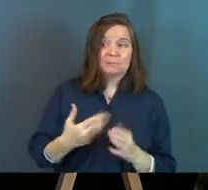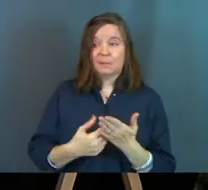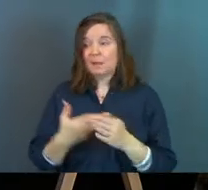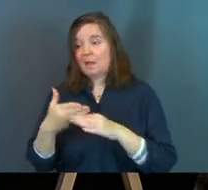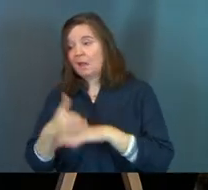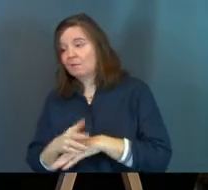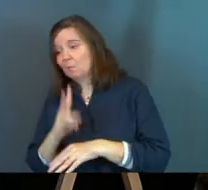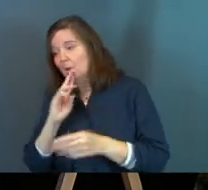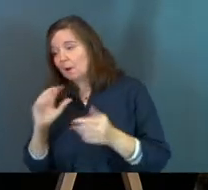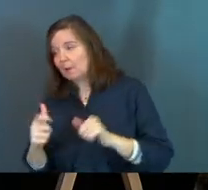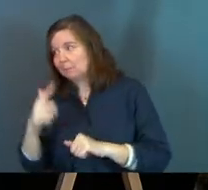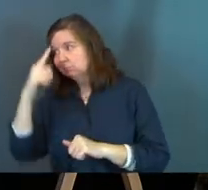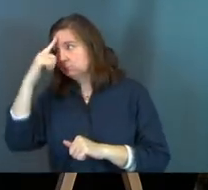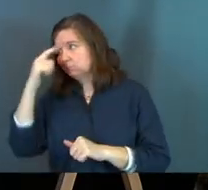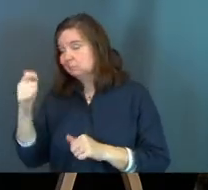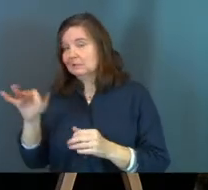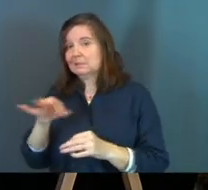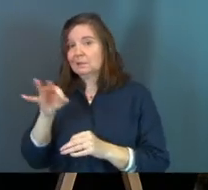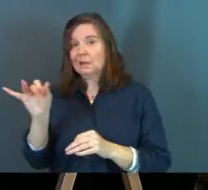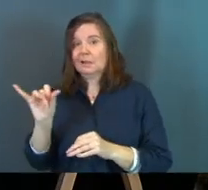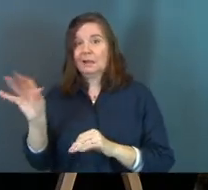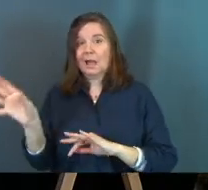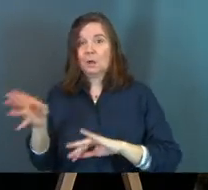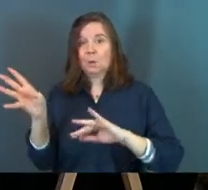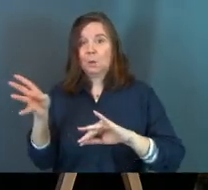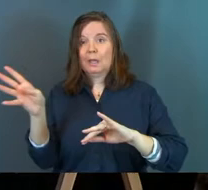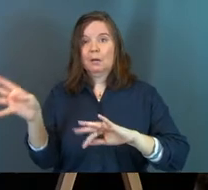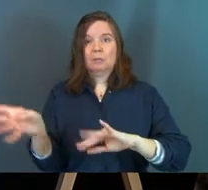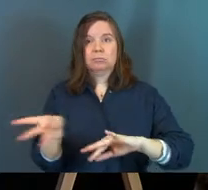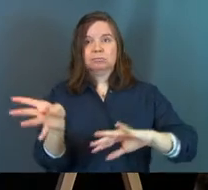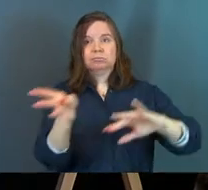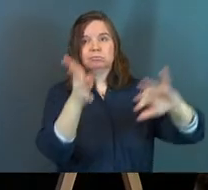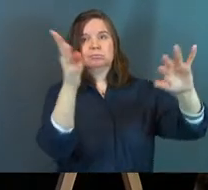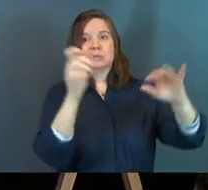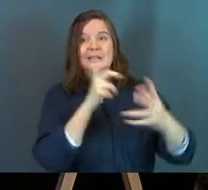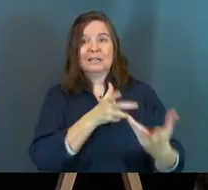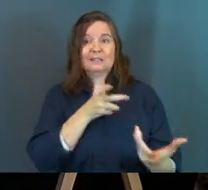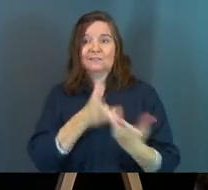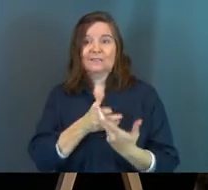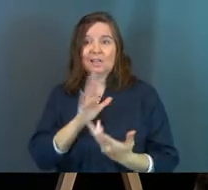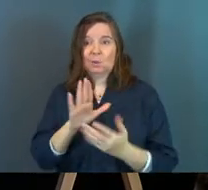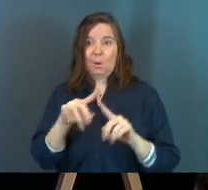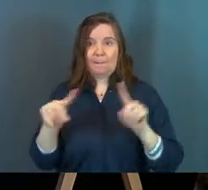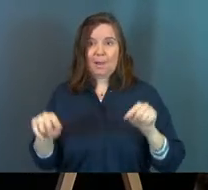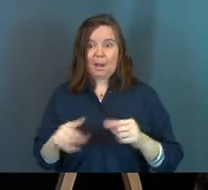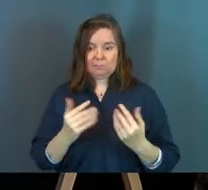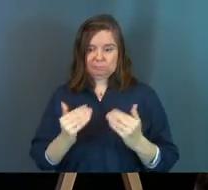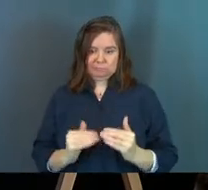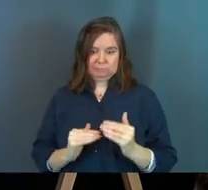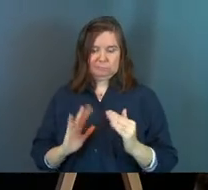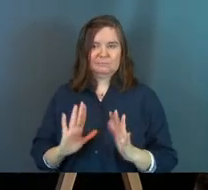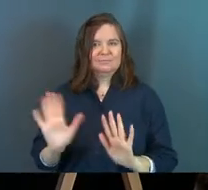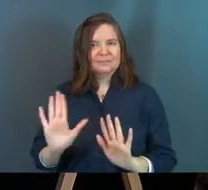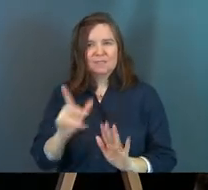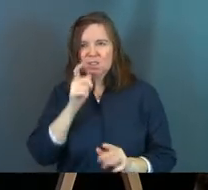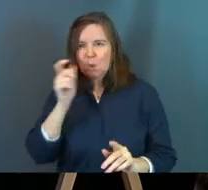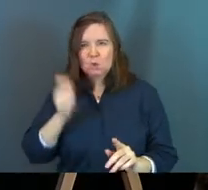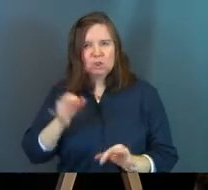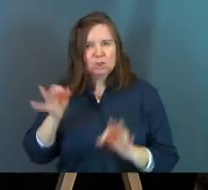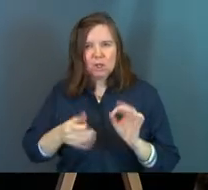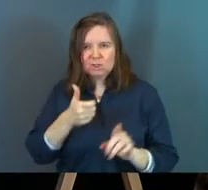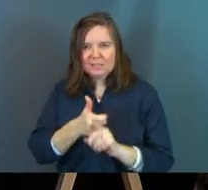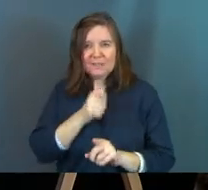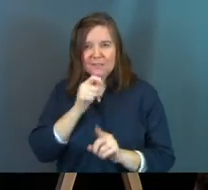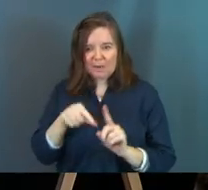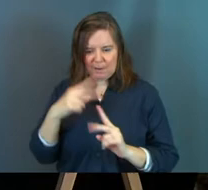baptism. The Spirit is like a wind. And he doesn't fit your box. And it's okay. Don't judge yourself. It's not